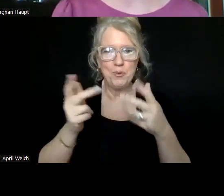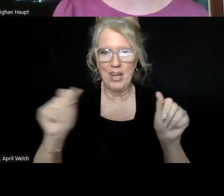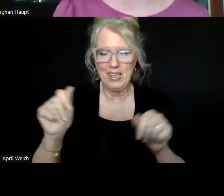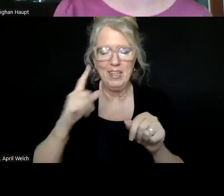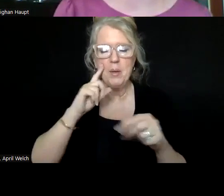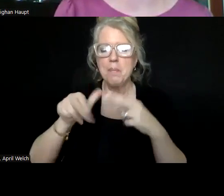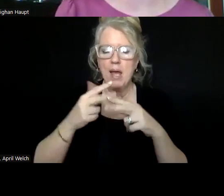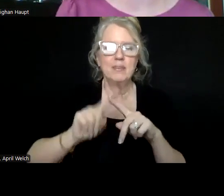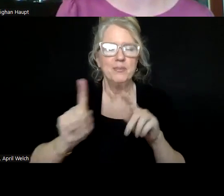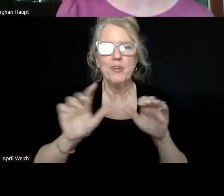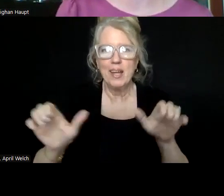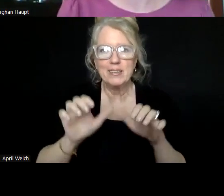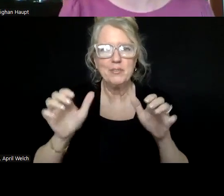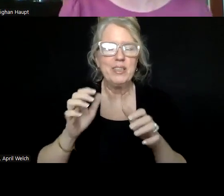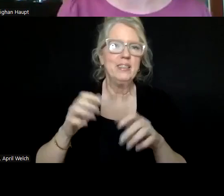about activities that